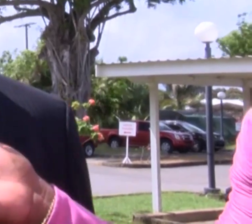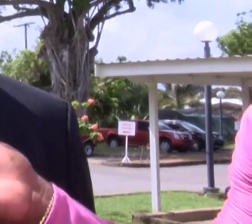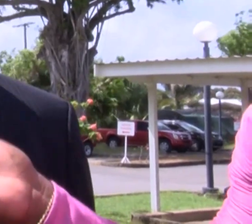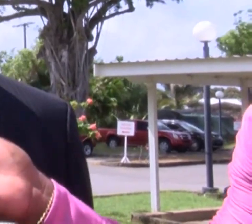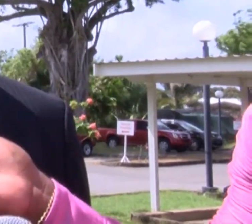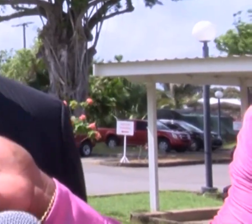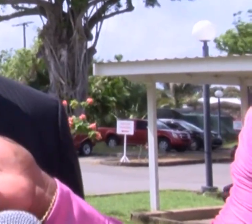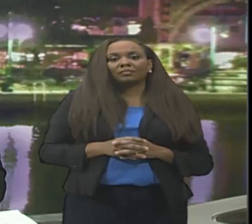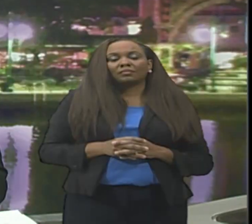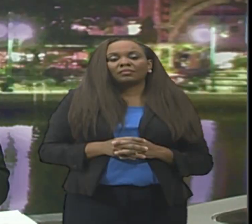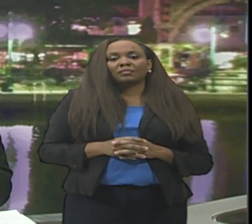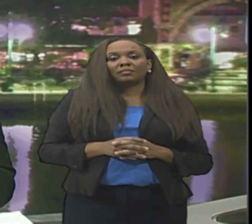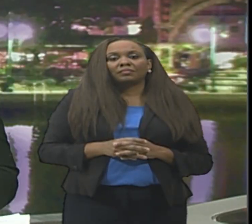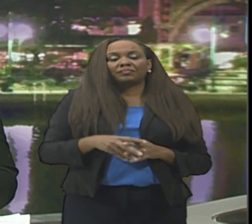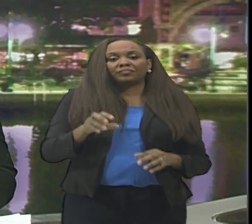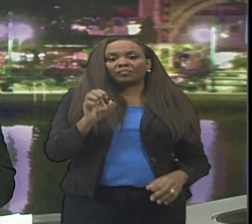patients.